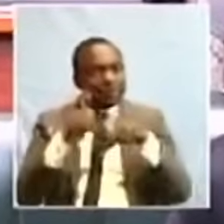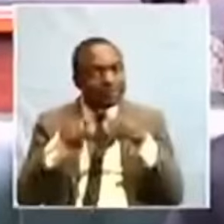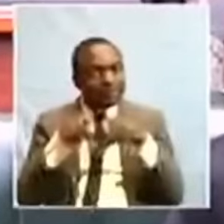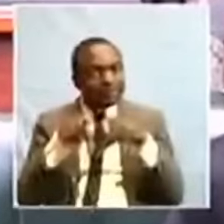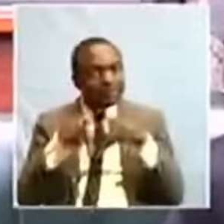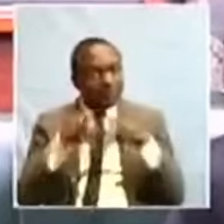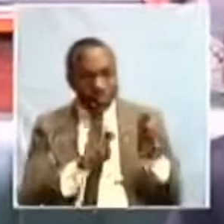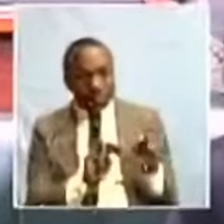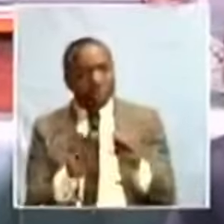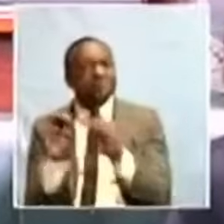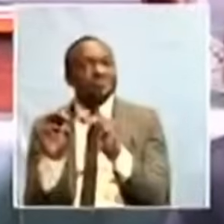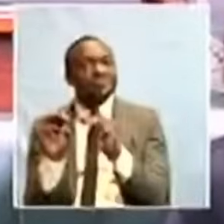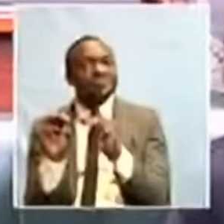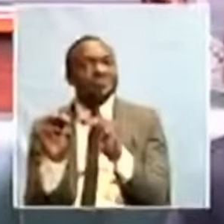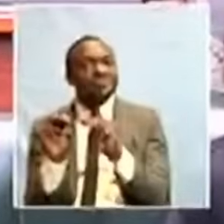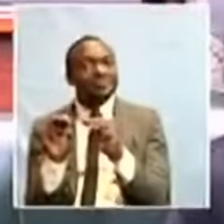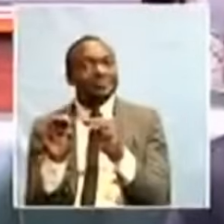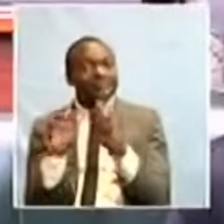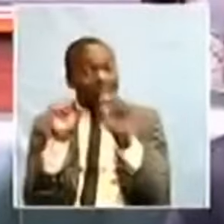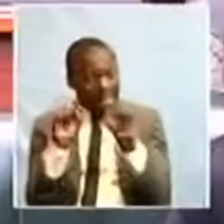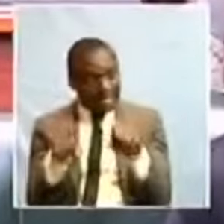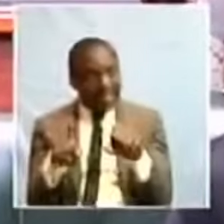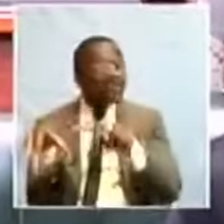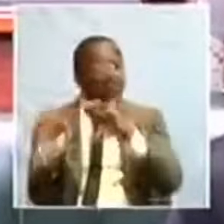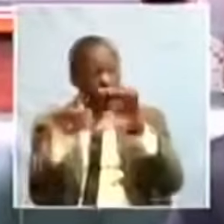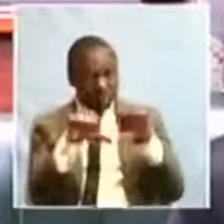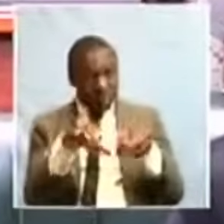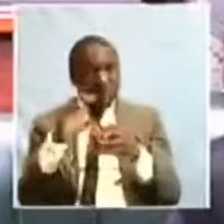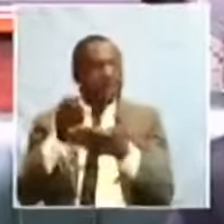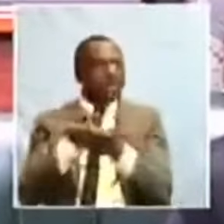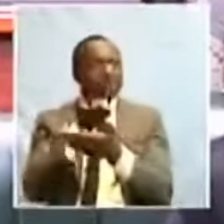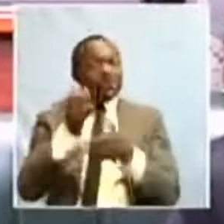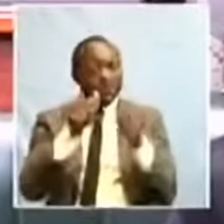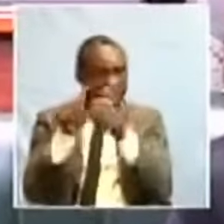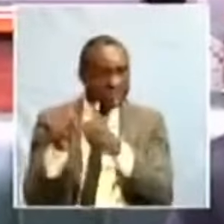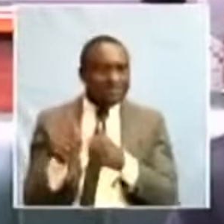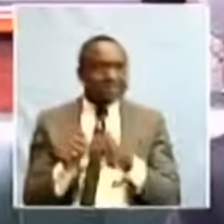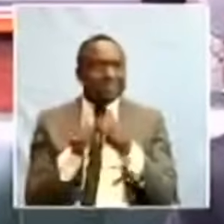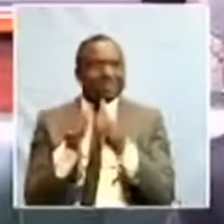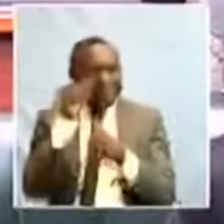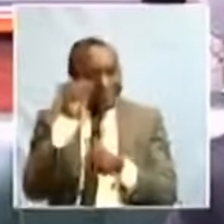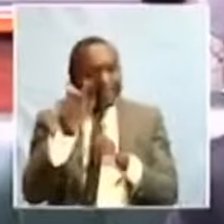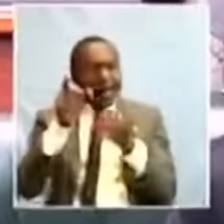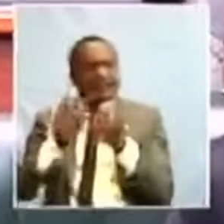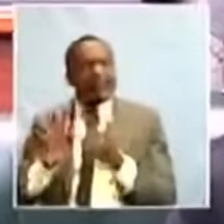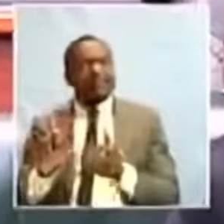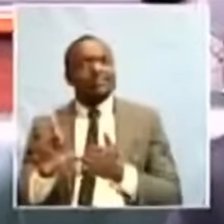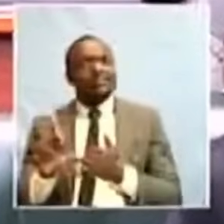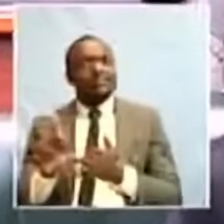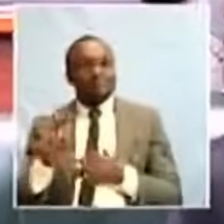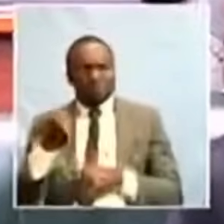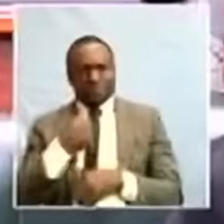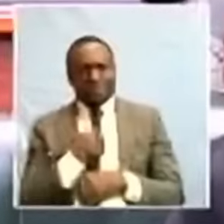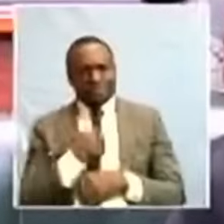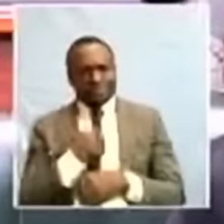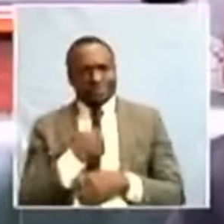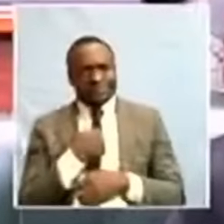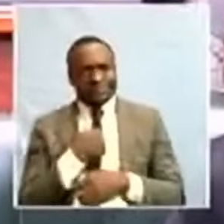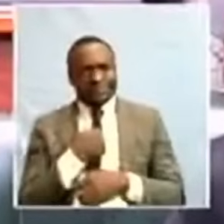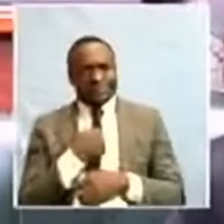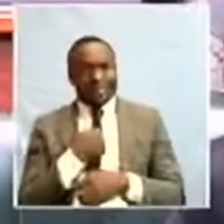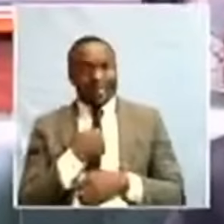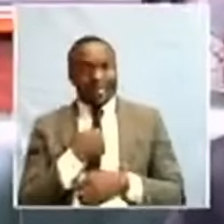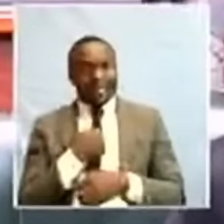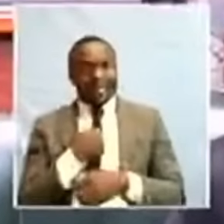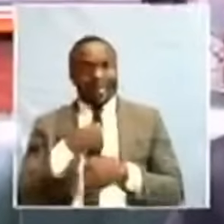to move and be able to do economic activities. That is part of, to me, in